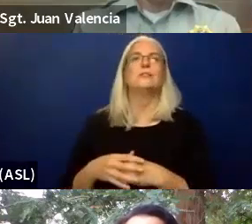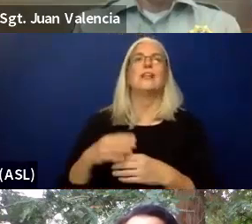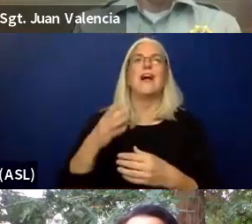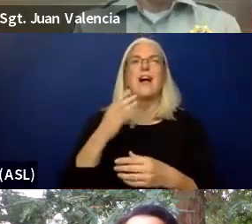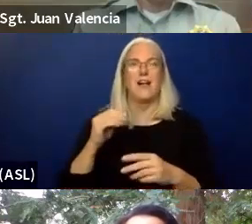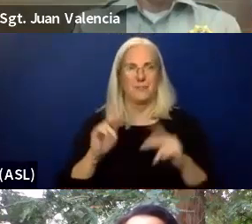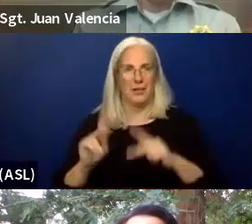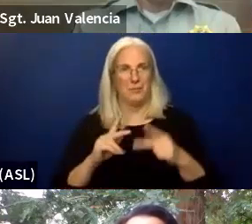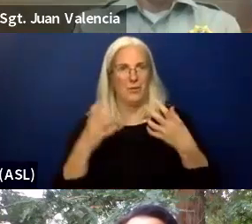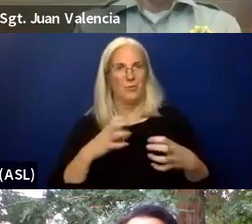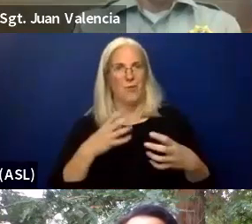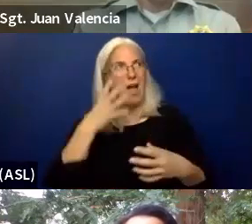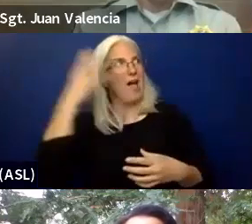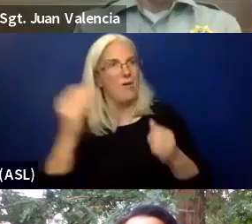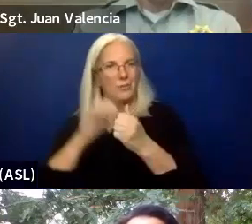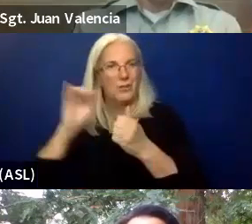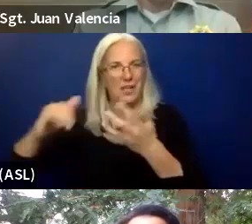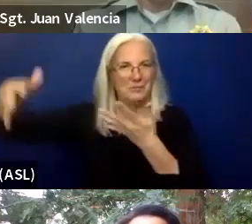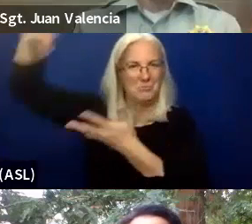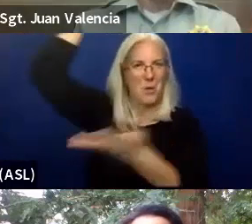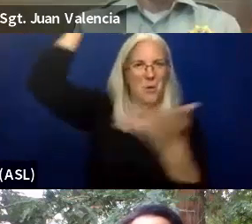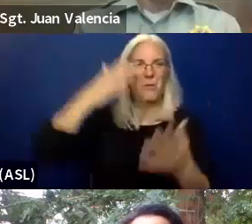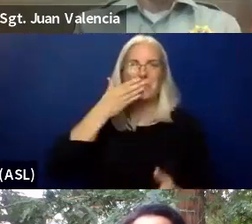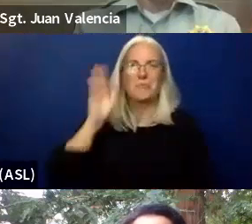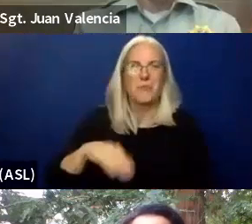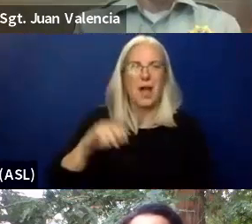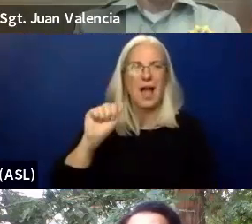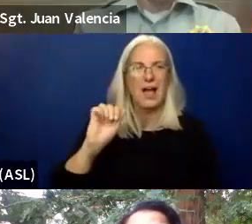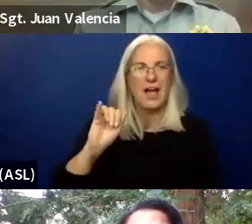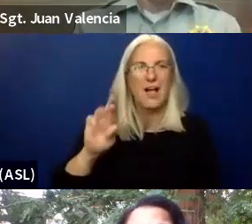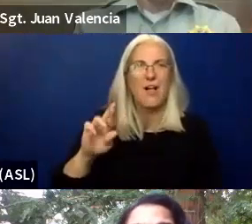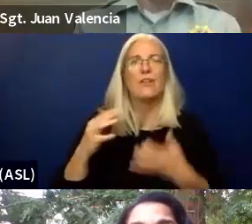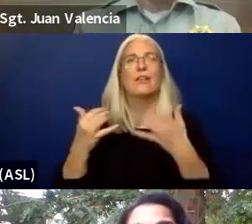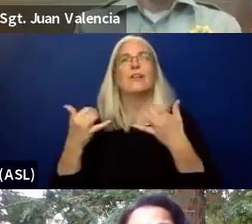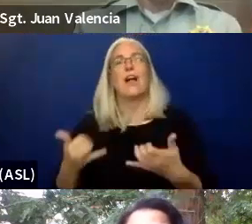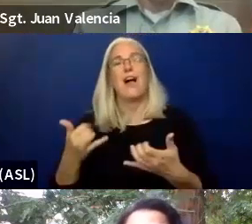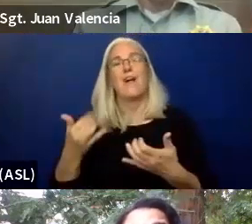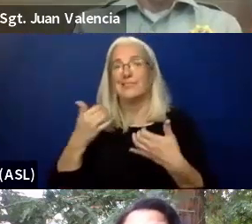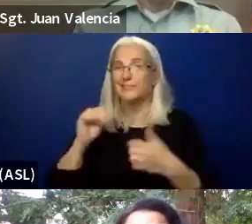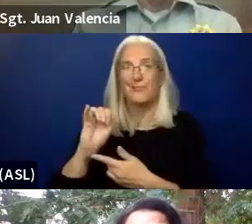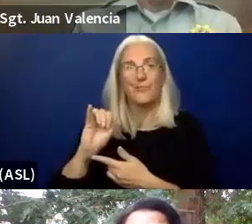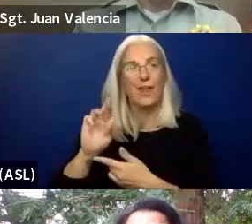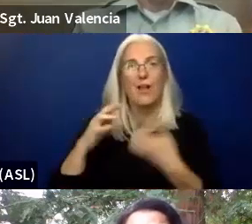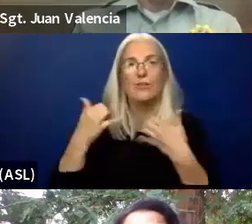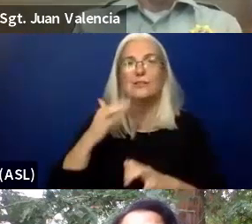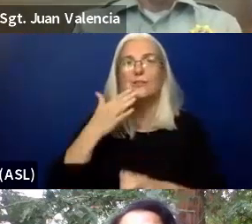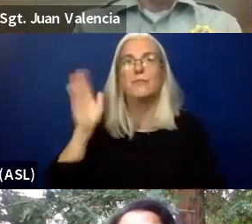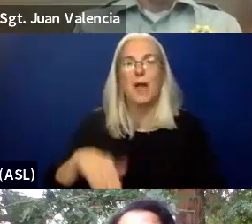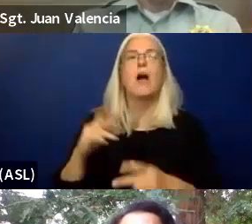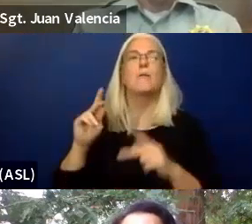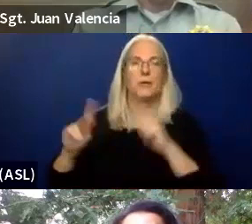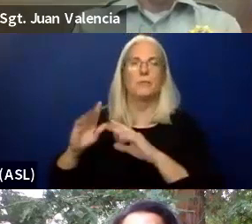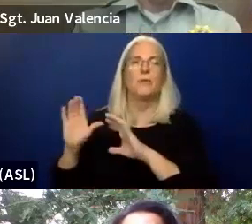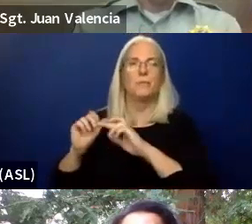now we have ramped back up, despite the challenging conditions, to doing as much testing and processing of laboratory